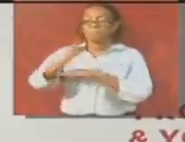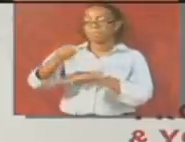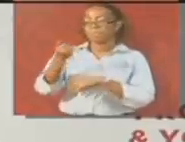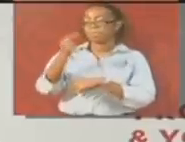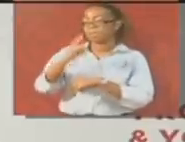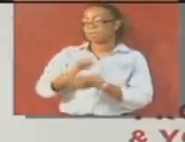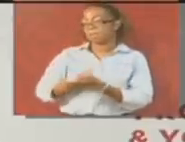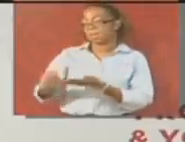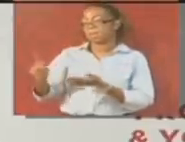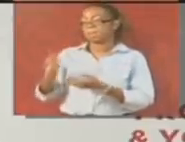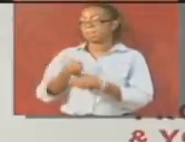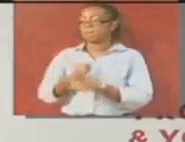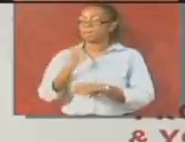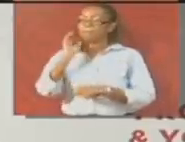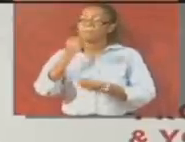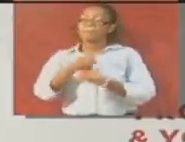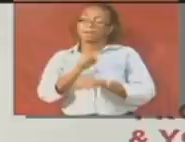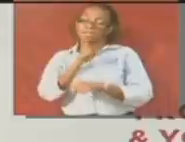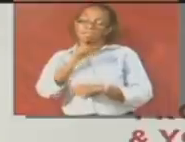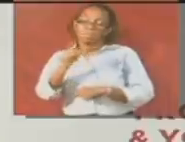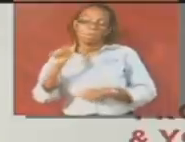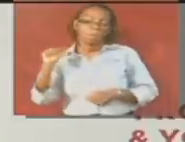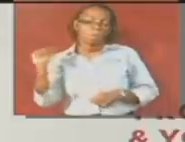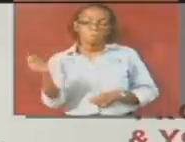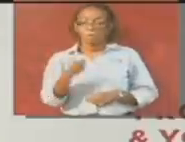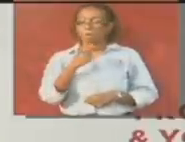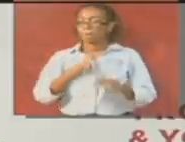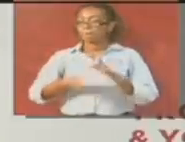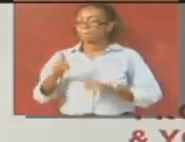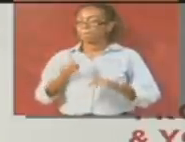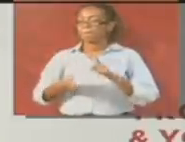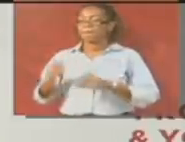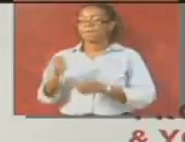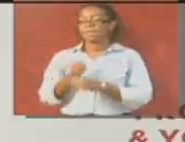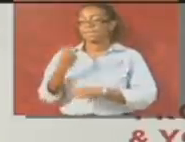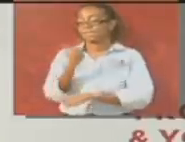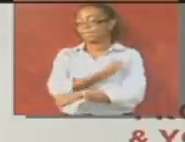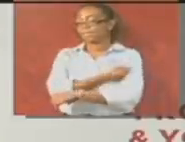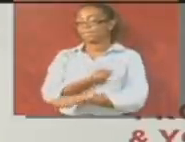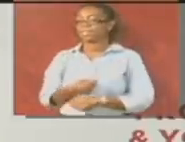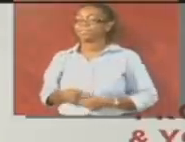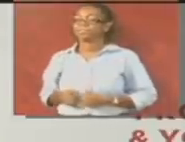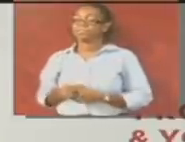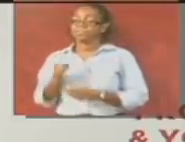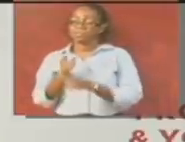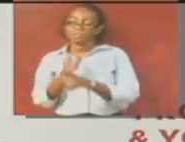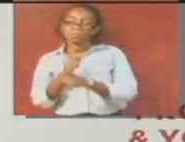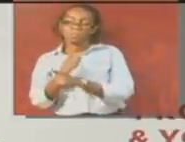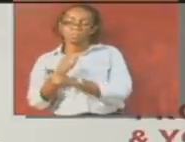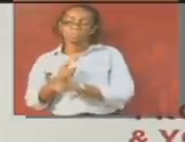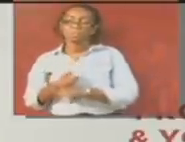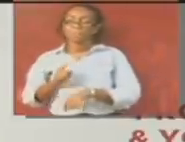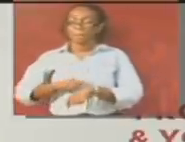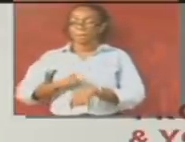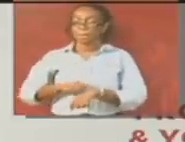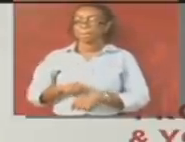optimal spacing between first and second dose is ensured for each candidate who is